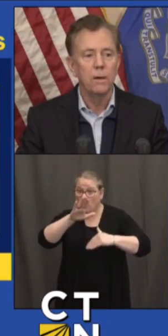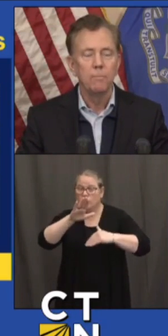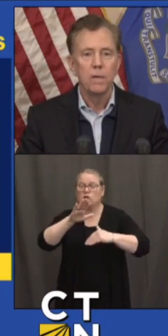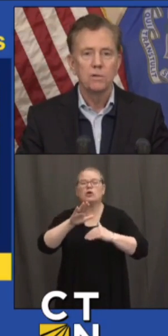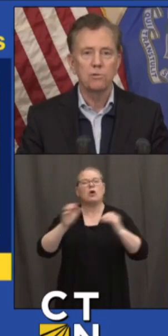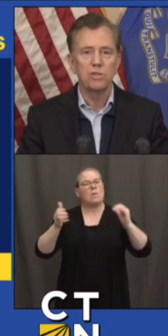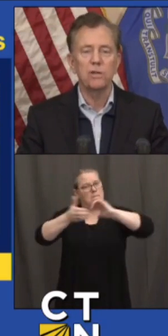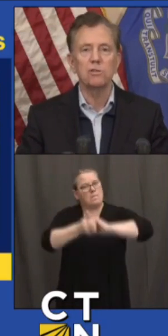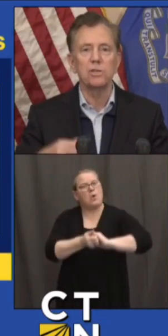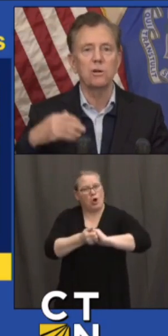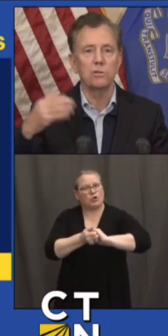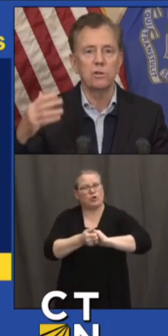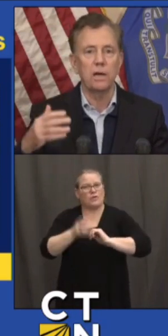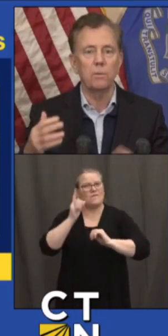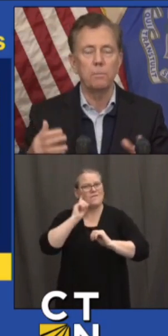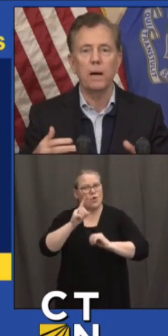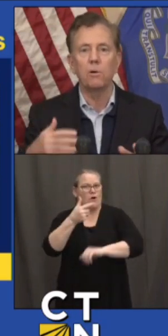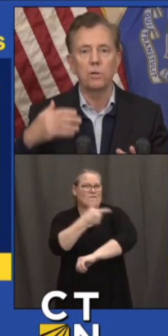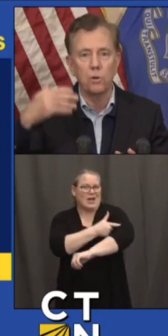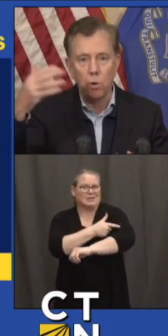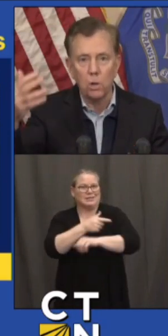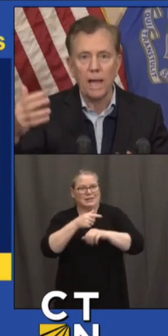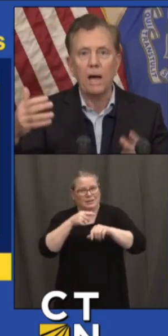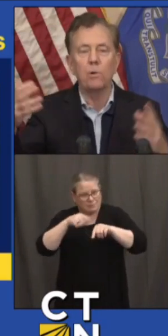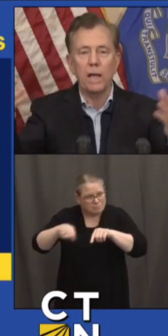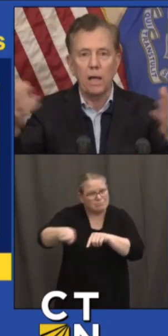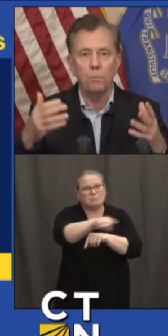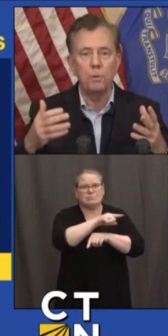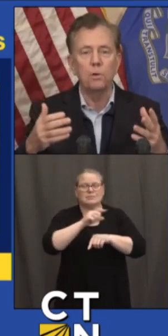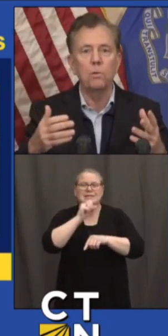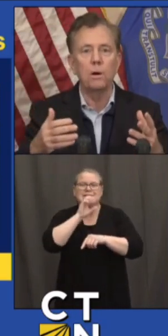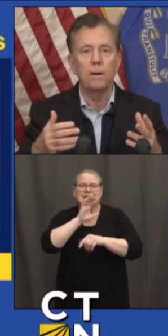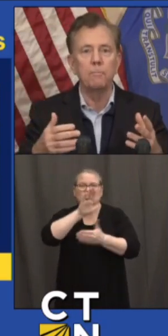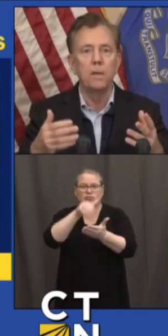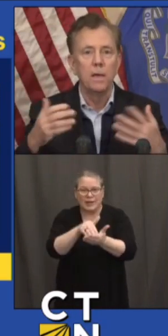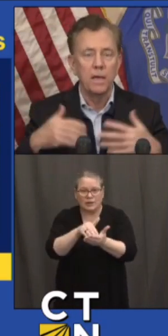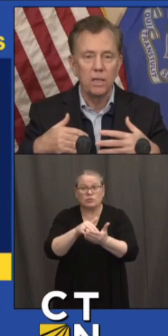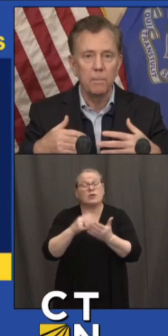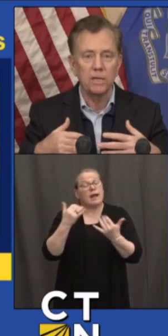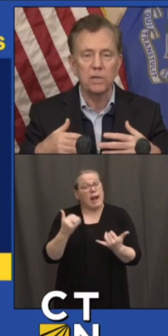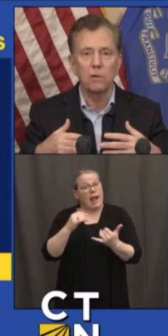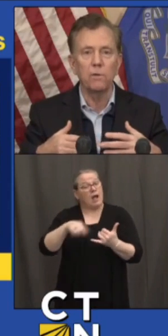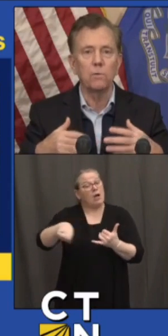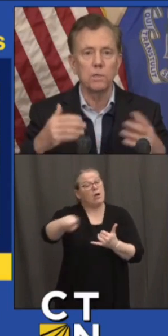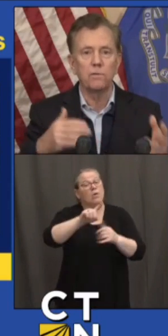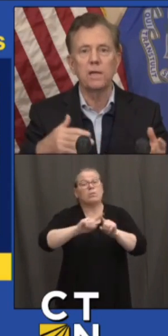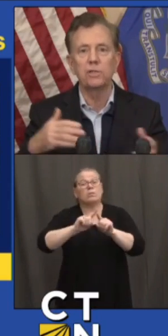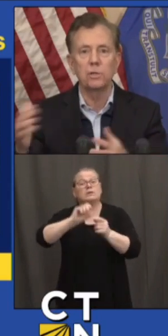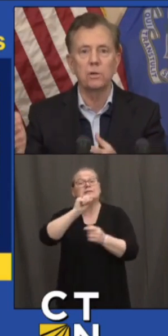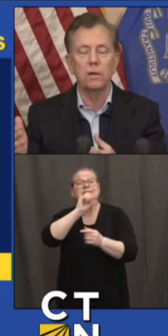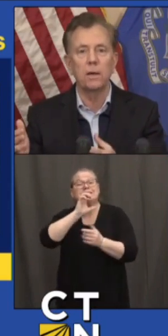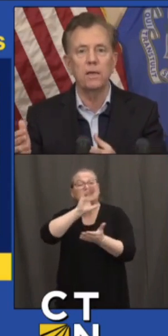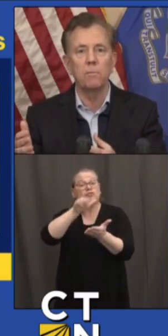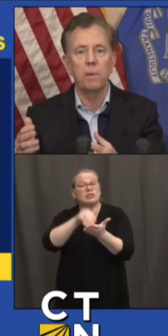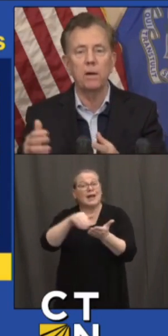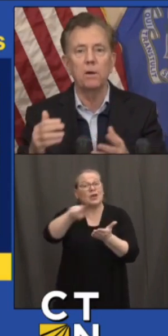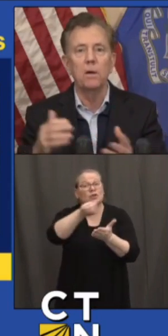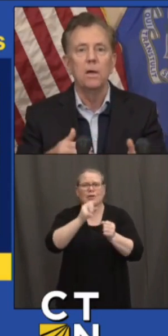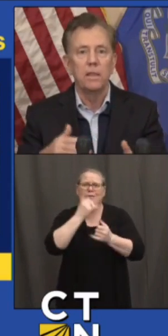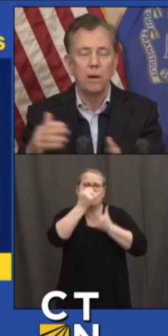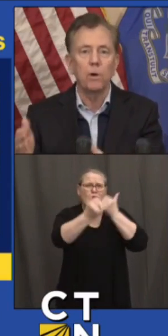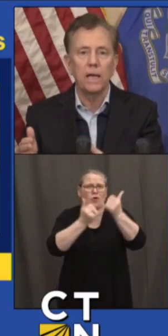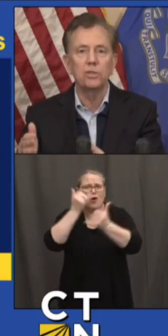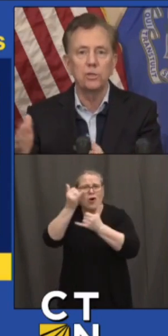over. So senior centers are now empowered to call out, help you either make a telephone reservation or even